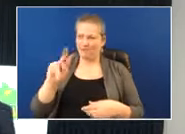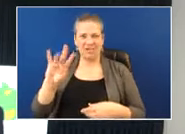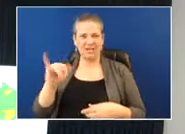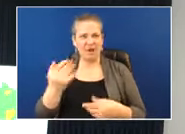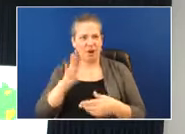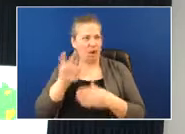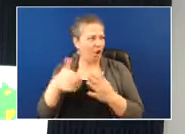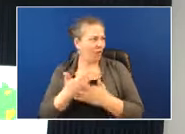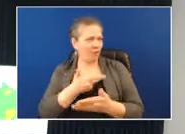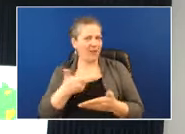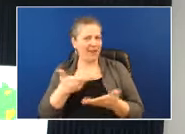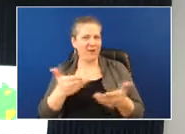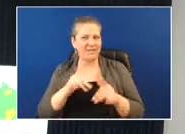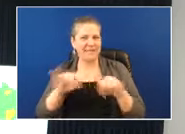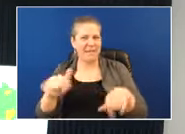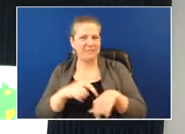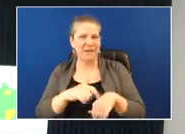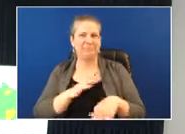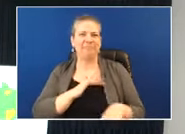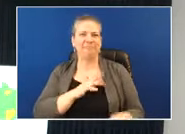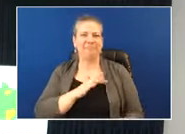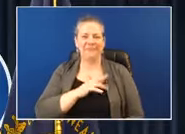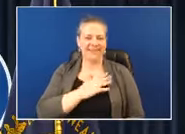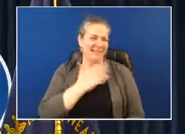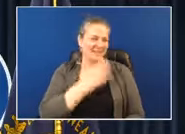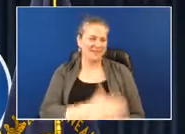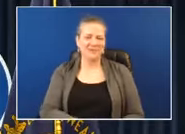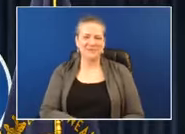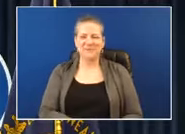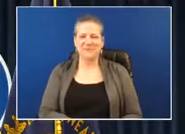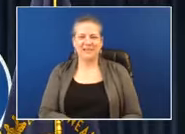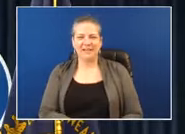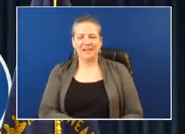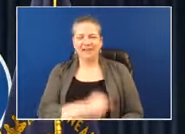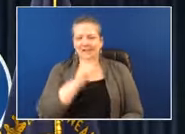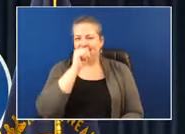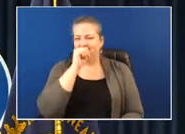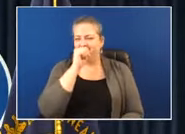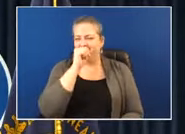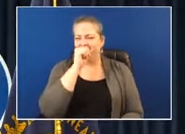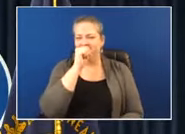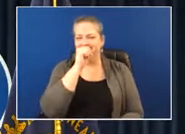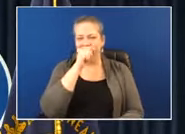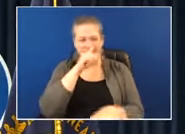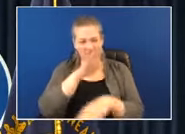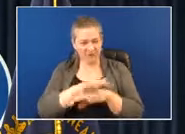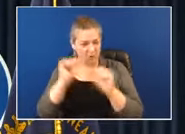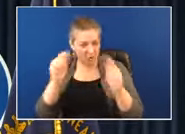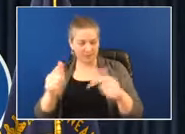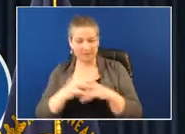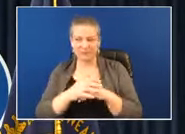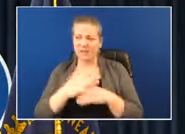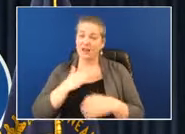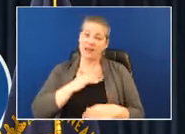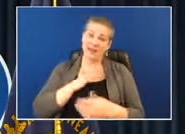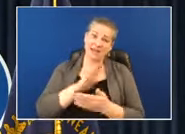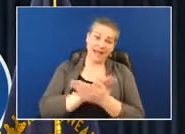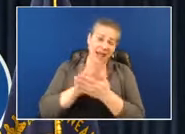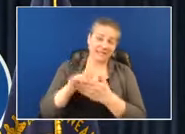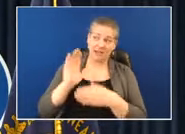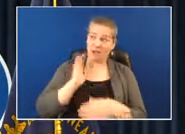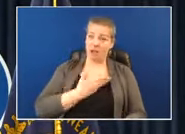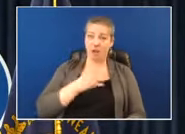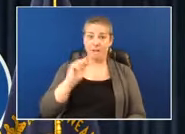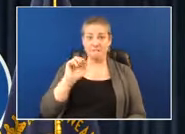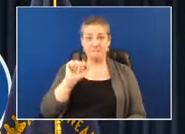while. Nice to see you. You too. Thanks. Good afternoon, everyone. And it is good to be green. It's nice to see a map that looks like that. And this